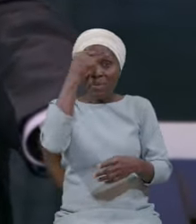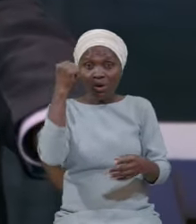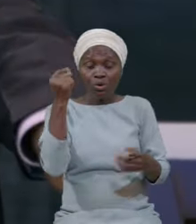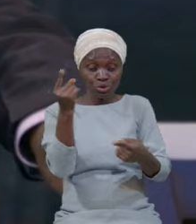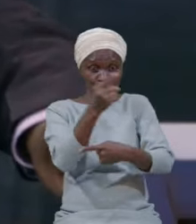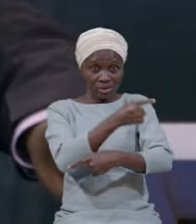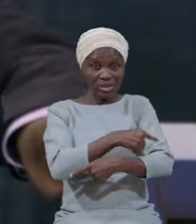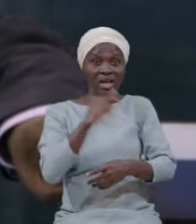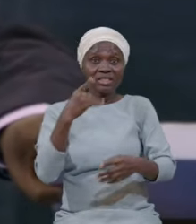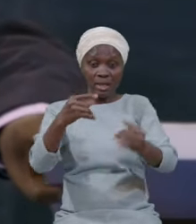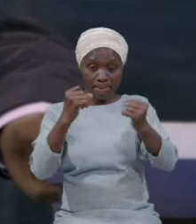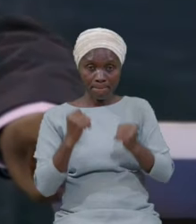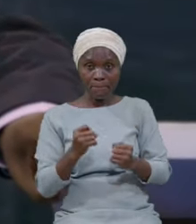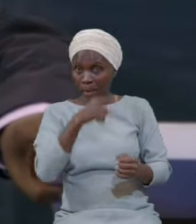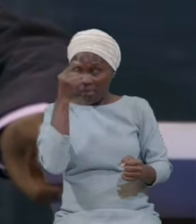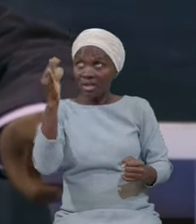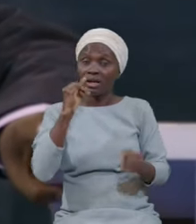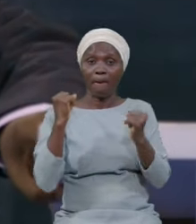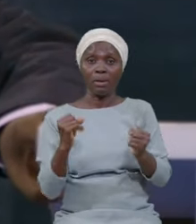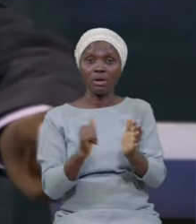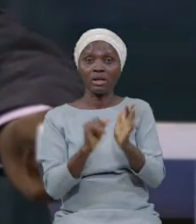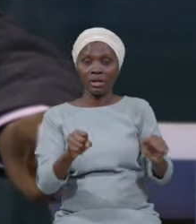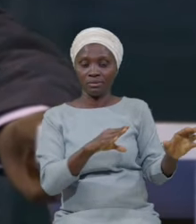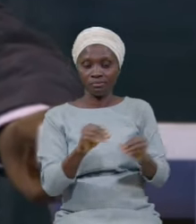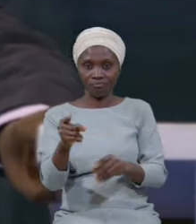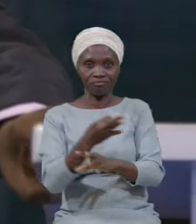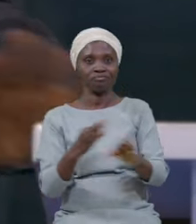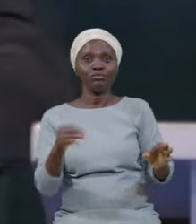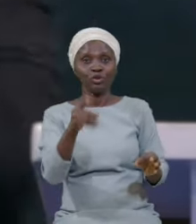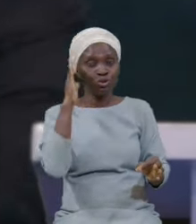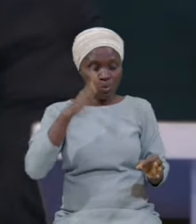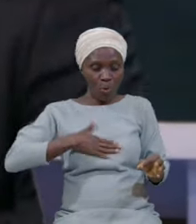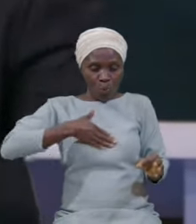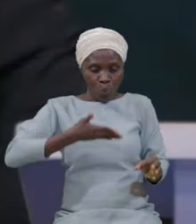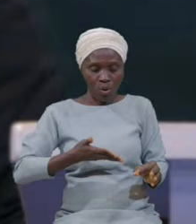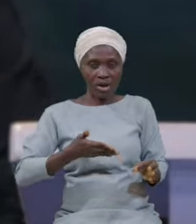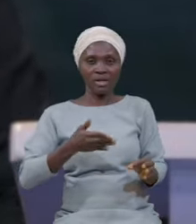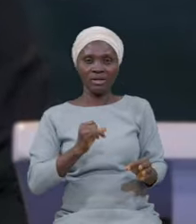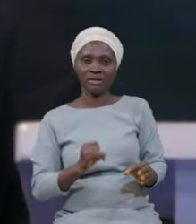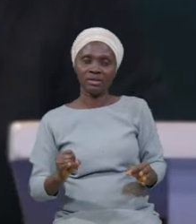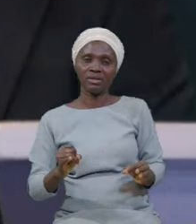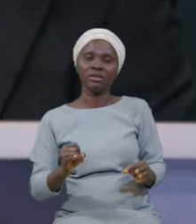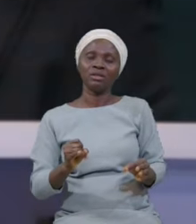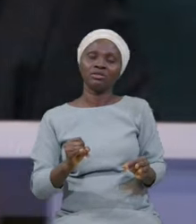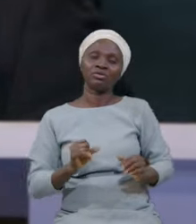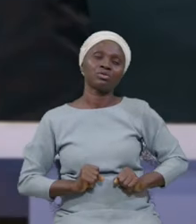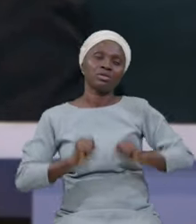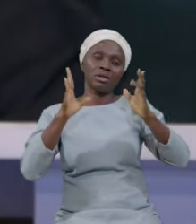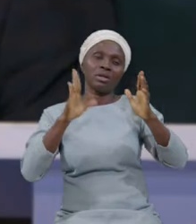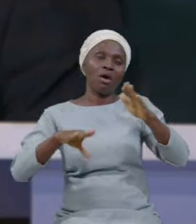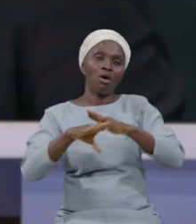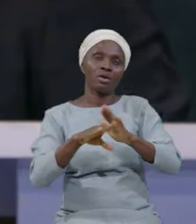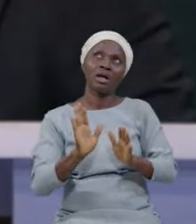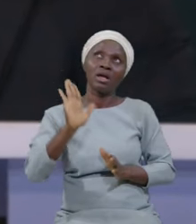you free, you willingly surrender under his supernatural power. We're looking at number three.